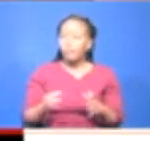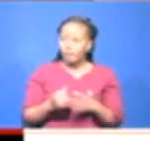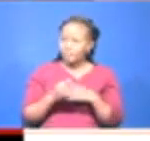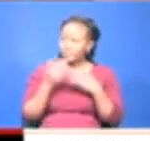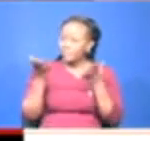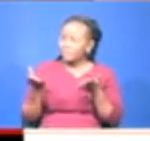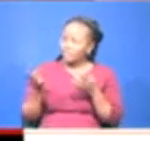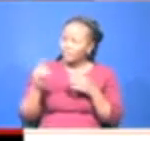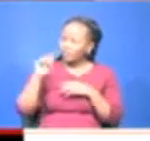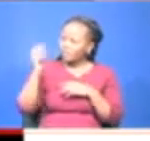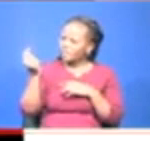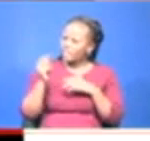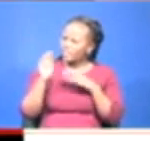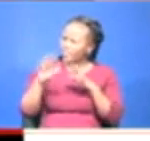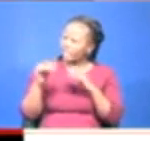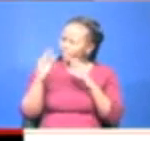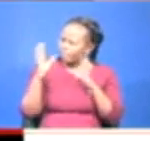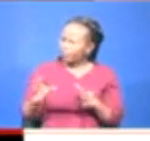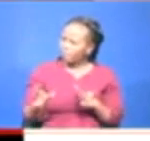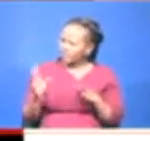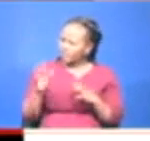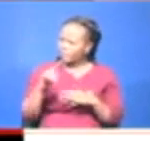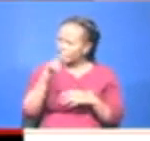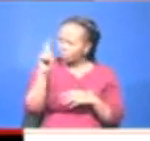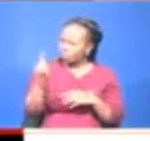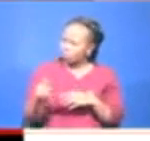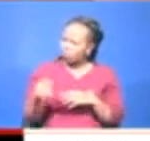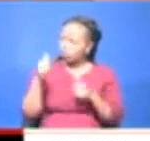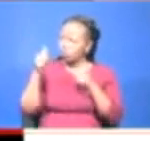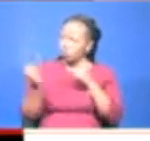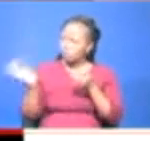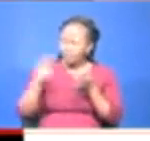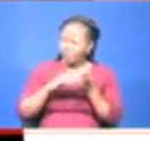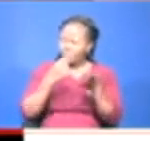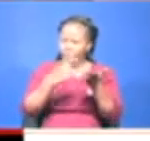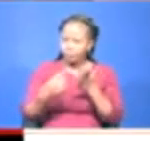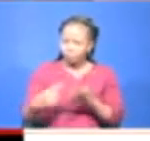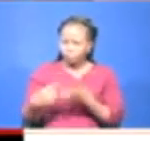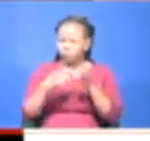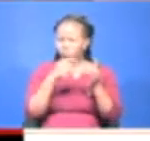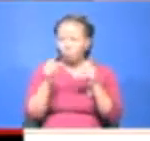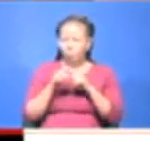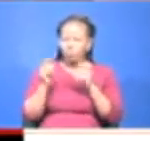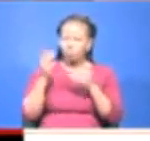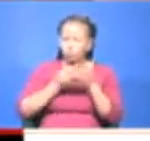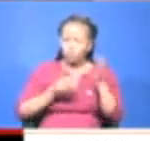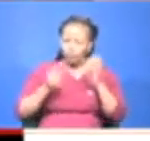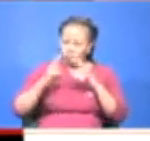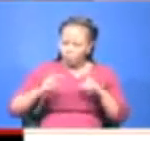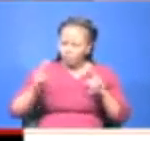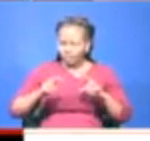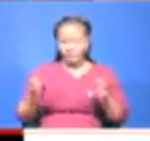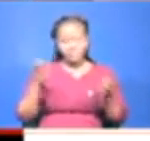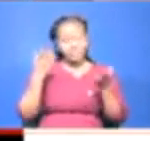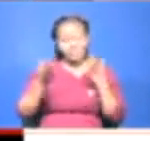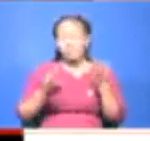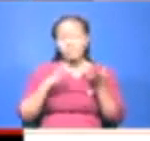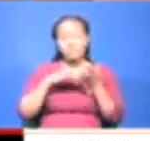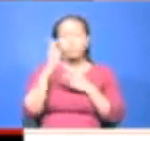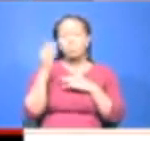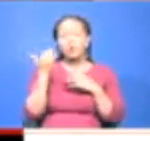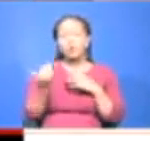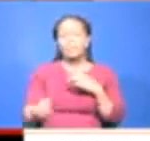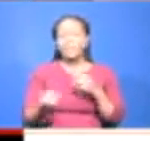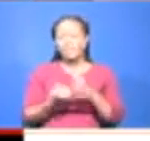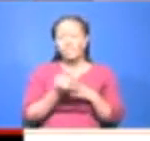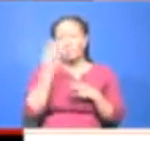farmer is a question that's now come back on the table, mm-hmm. and some recent research says they might actually be a lot younger, because in every farm there might be